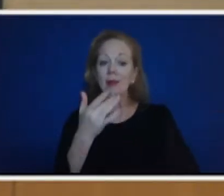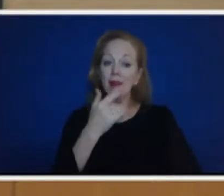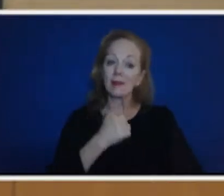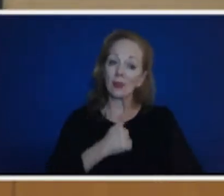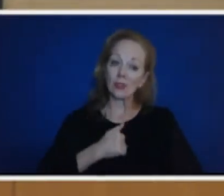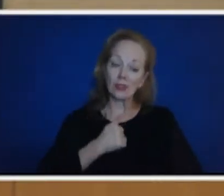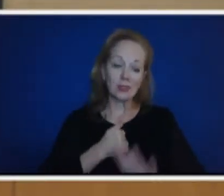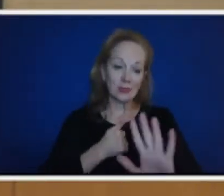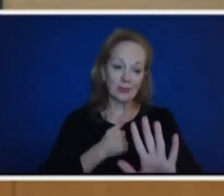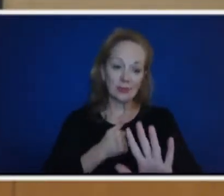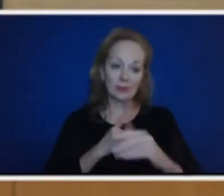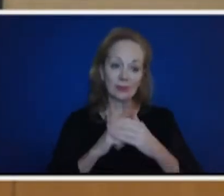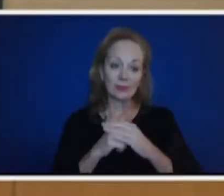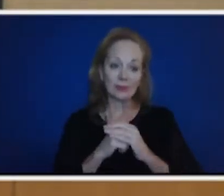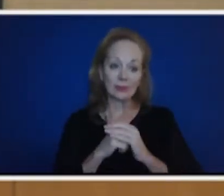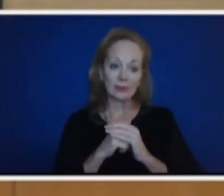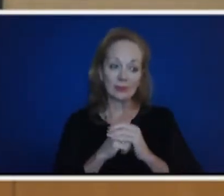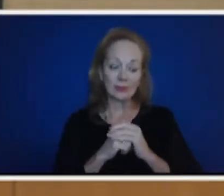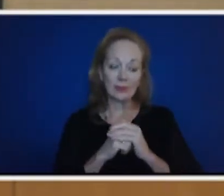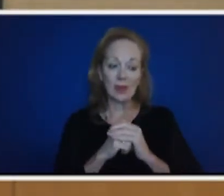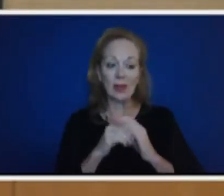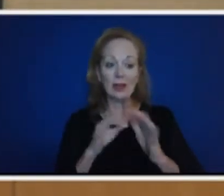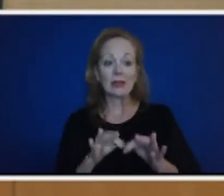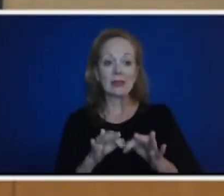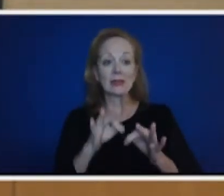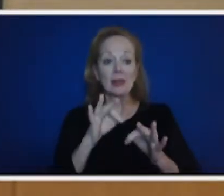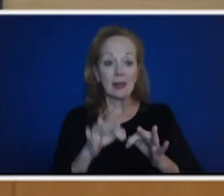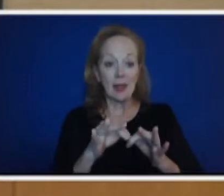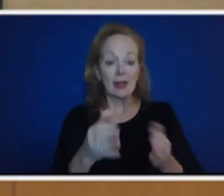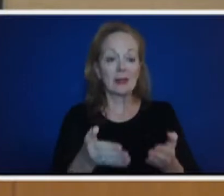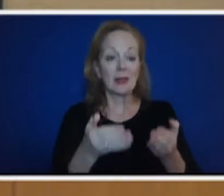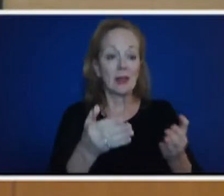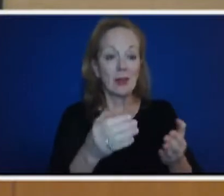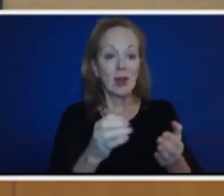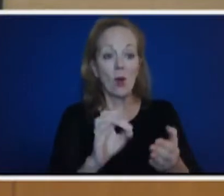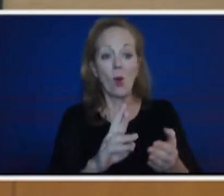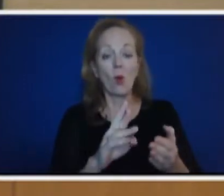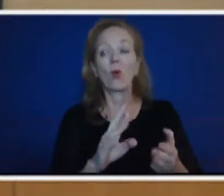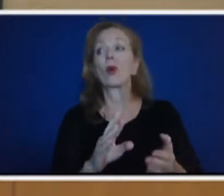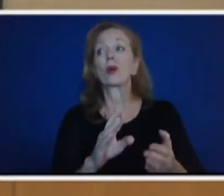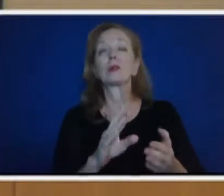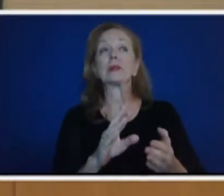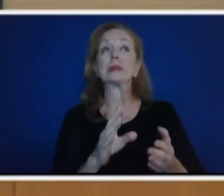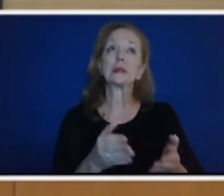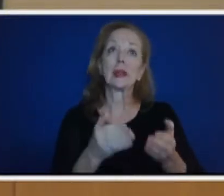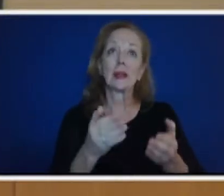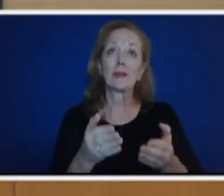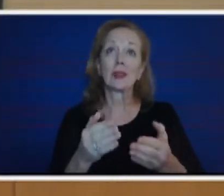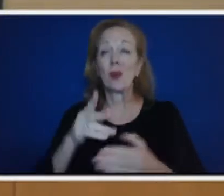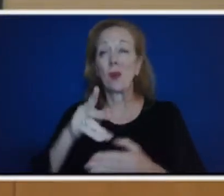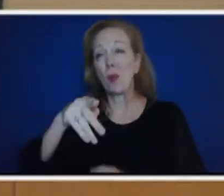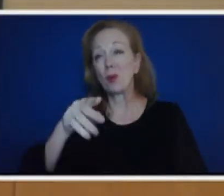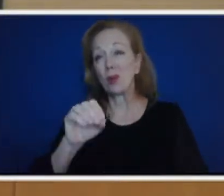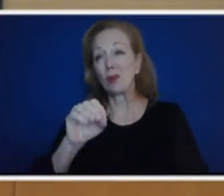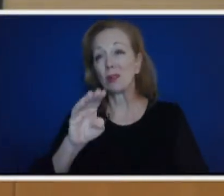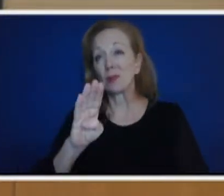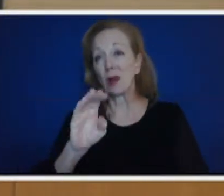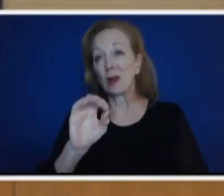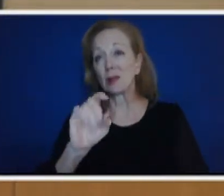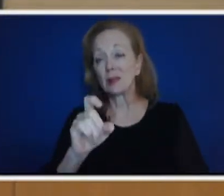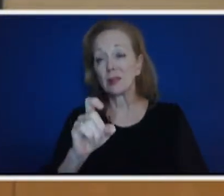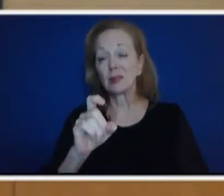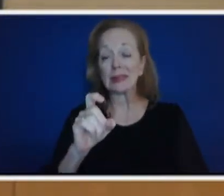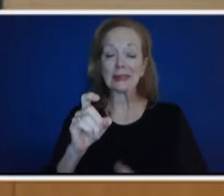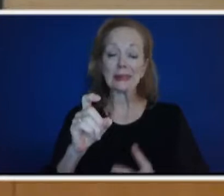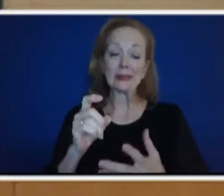there's either delay in delivery or delivery to either a post office box, which we've heard generates some